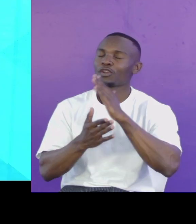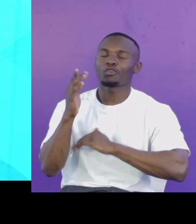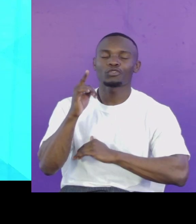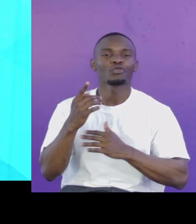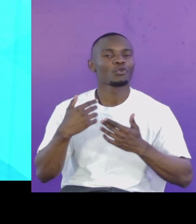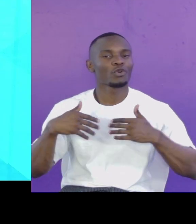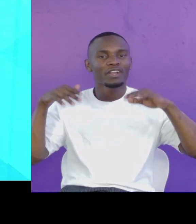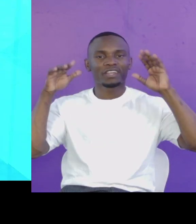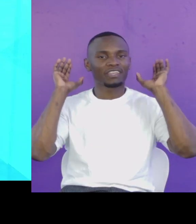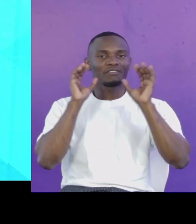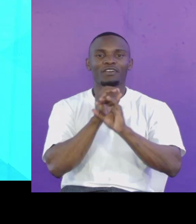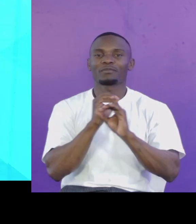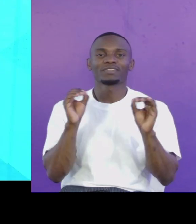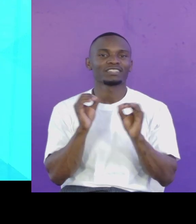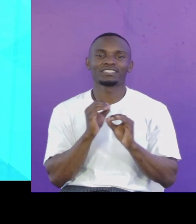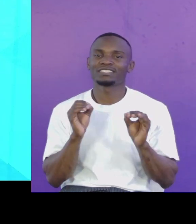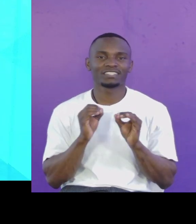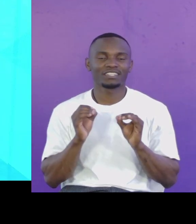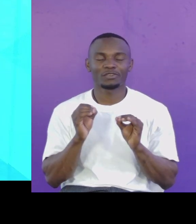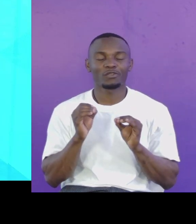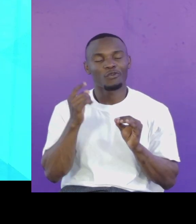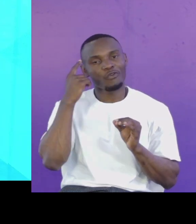for the sake of all of us.